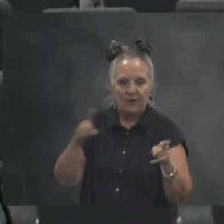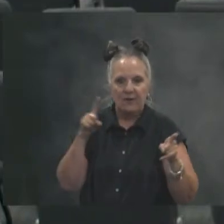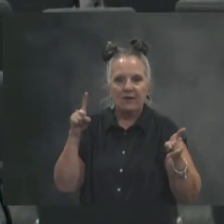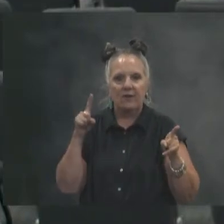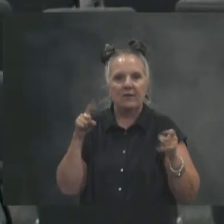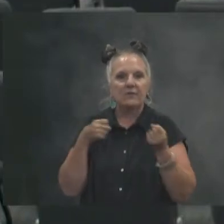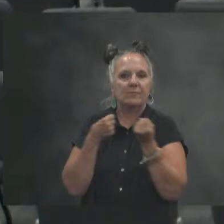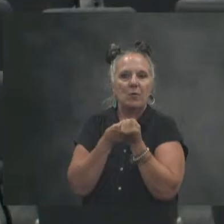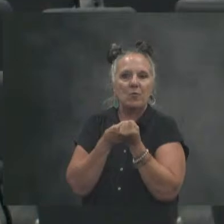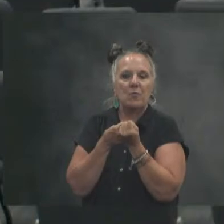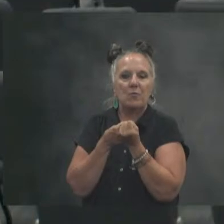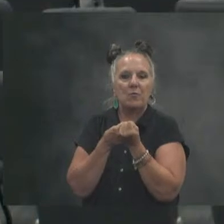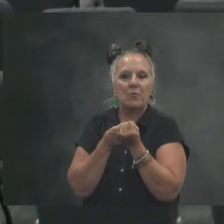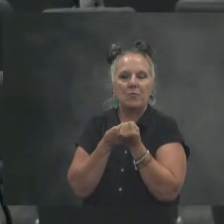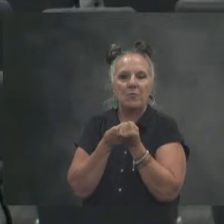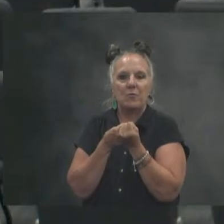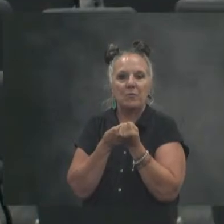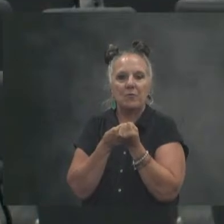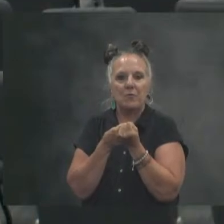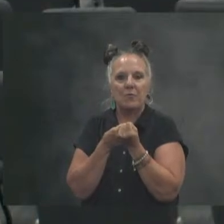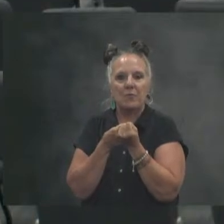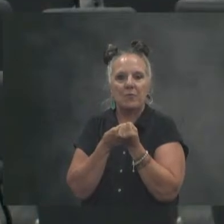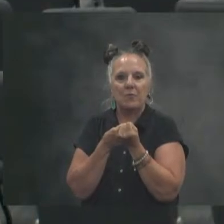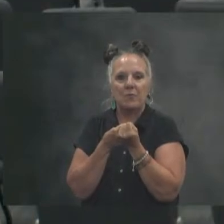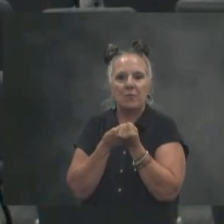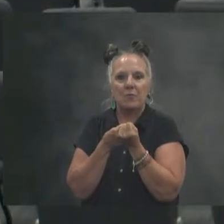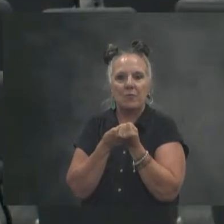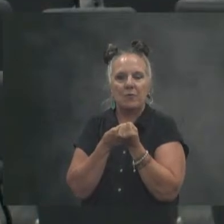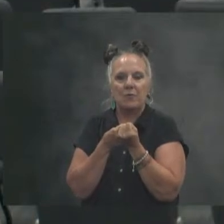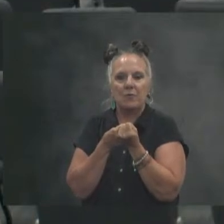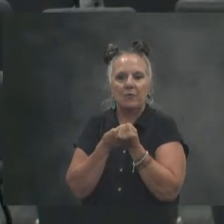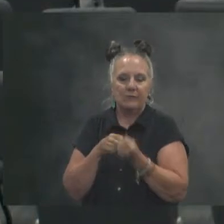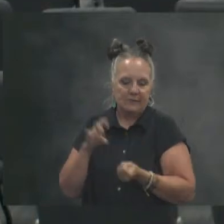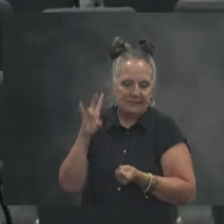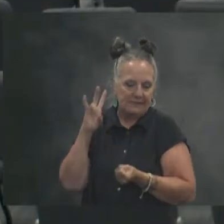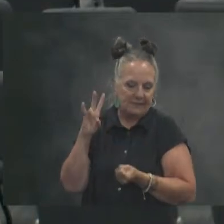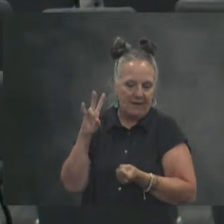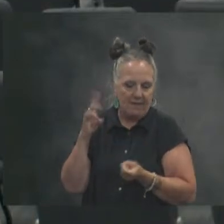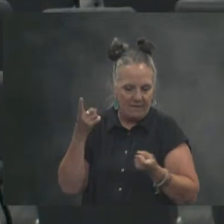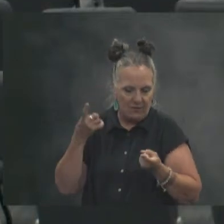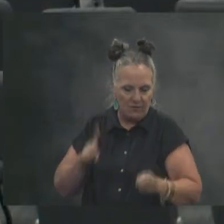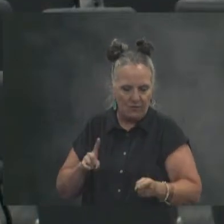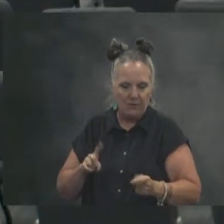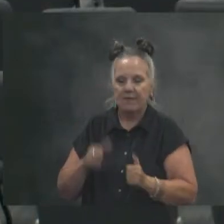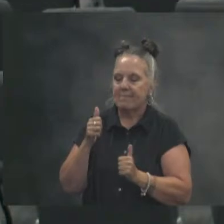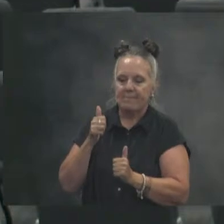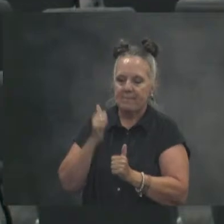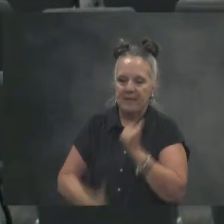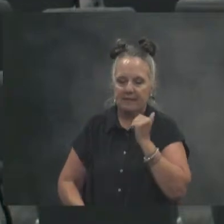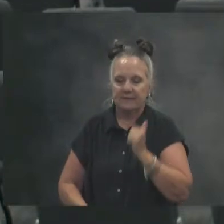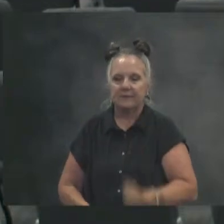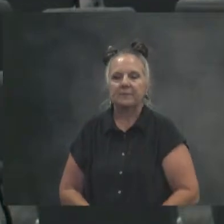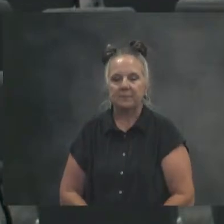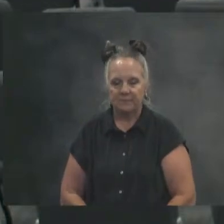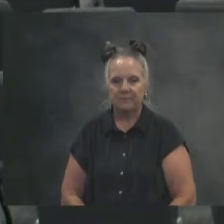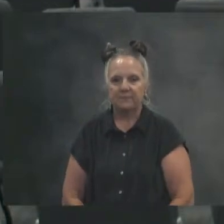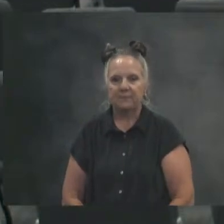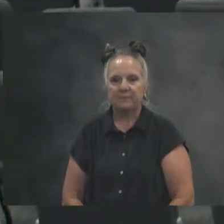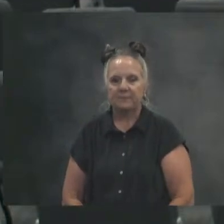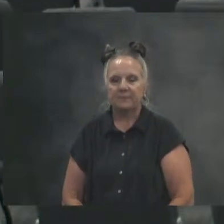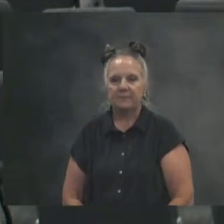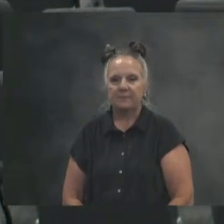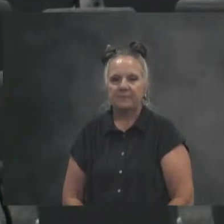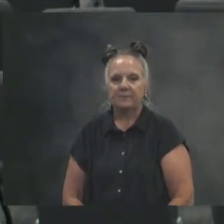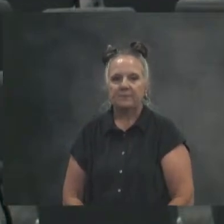favor? Okay, we have a unanimous affirmative vote.